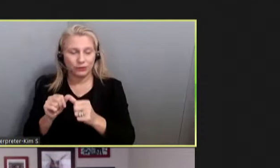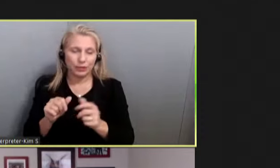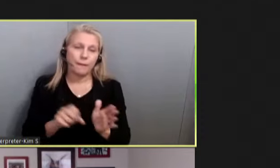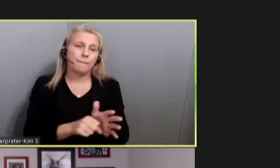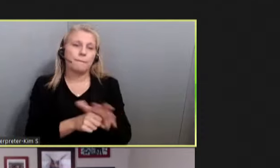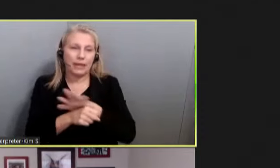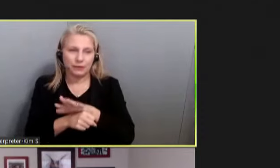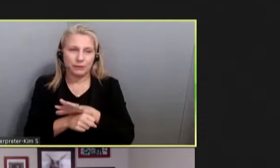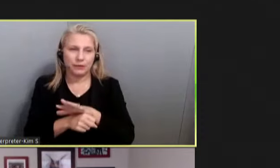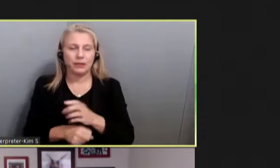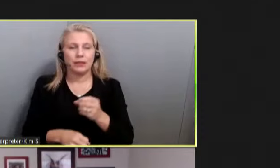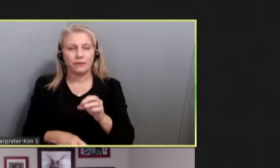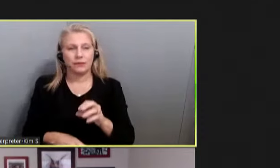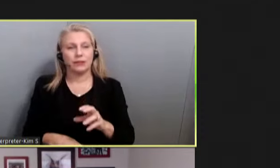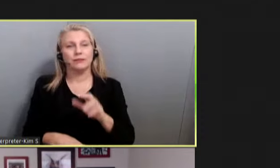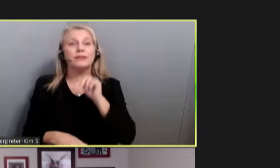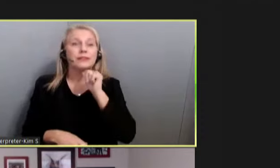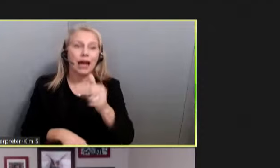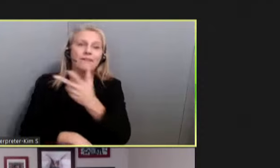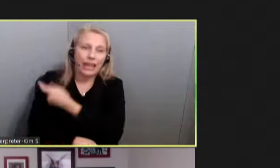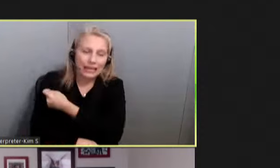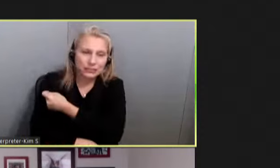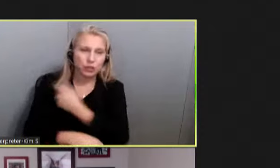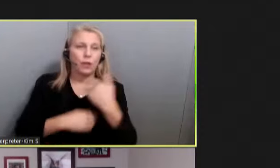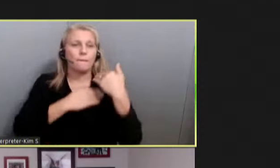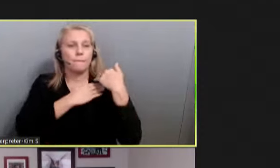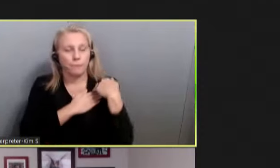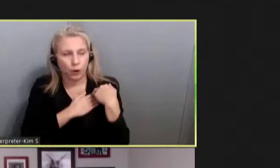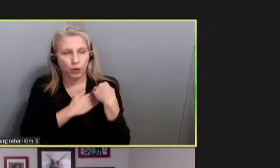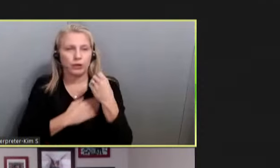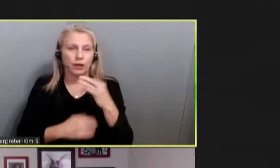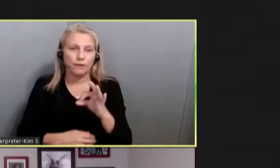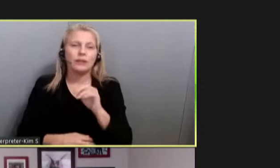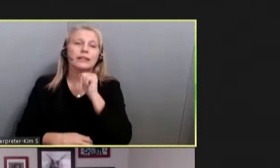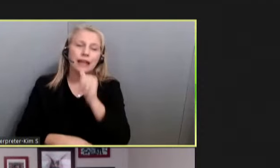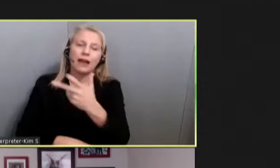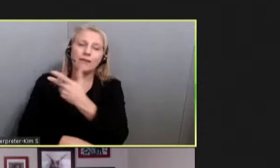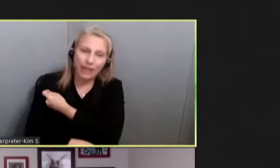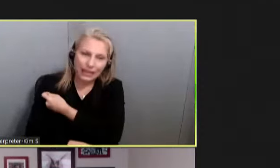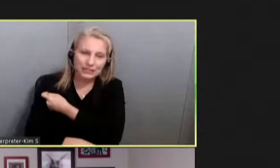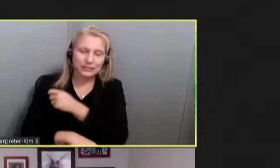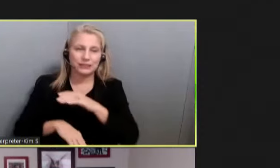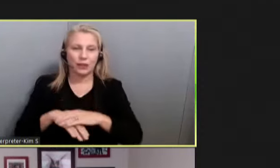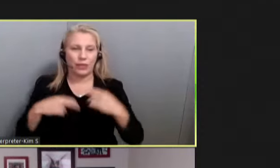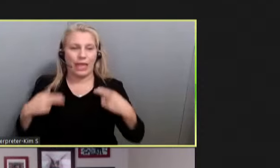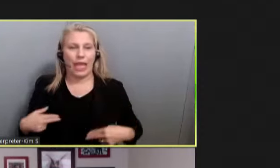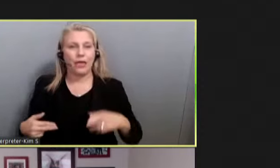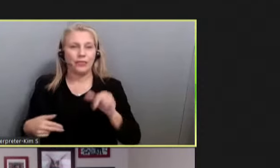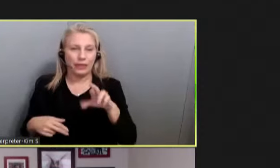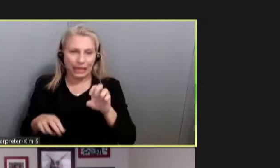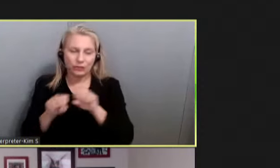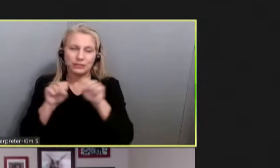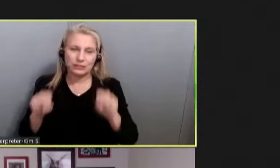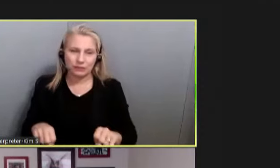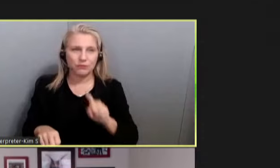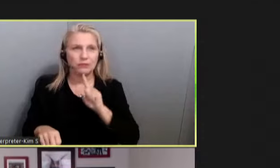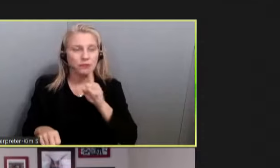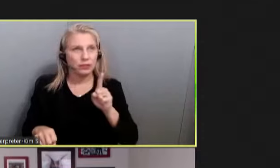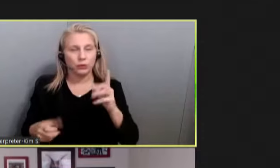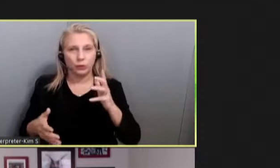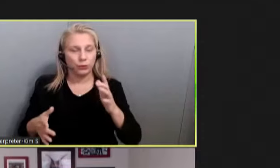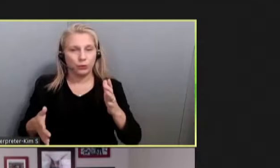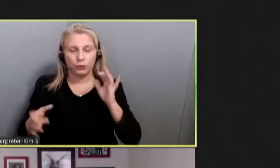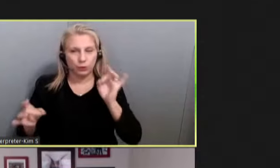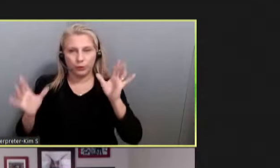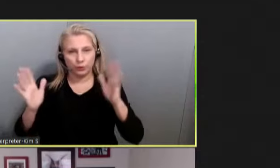the unvaccinated. The burden of the unvaccinated on our healthcare system is truly extraordinary. As